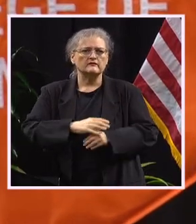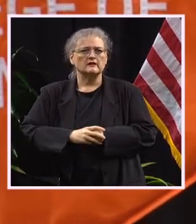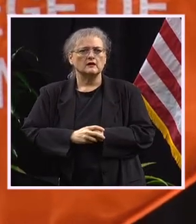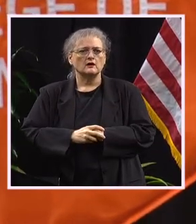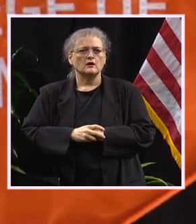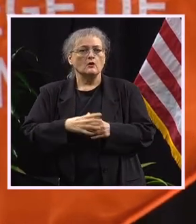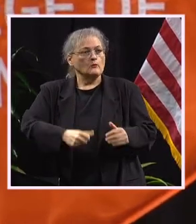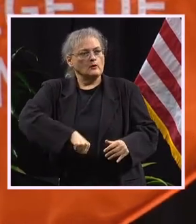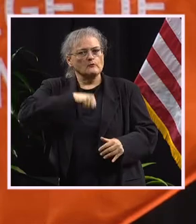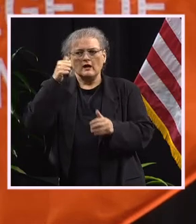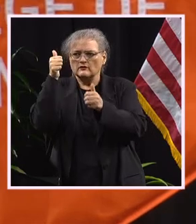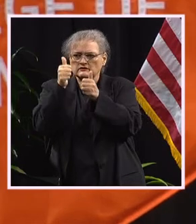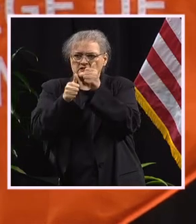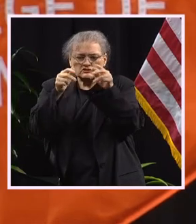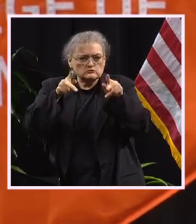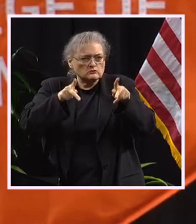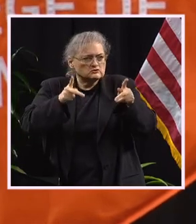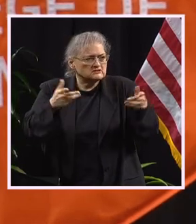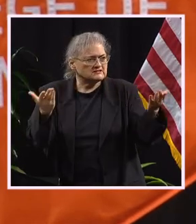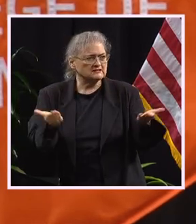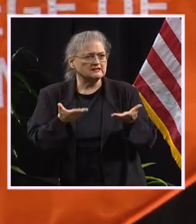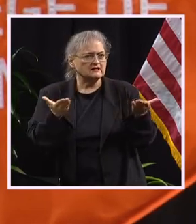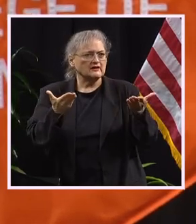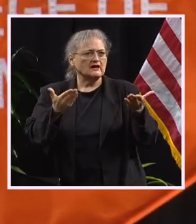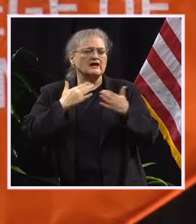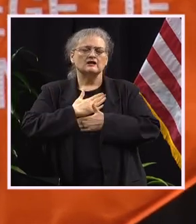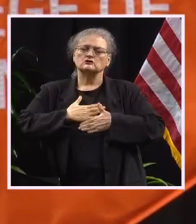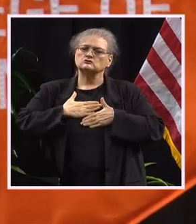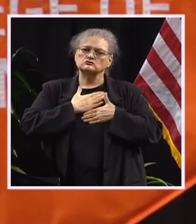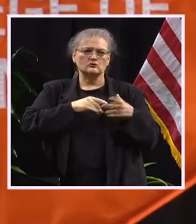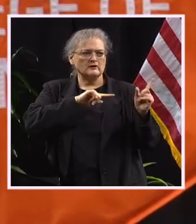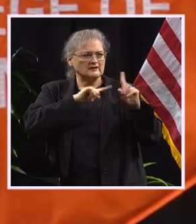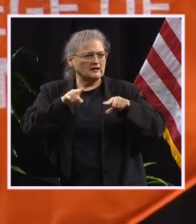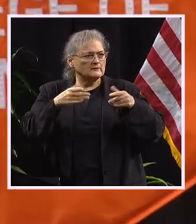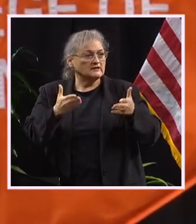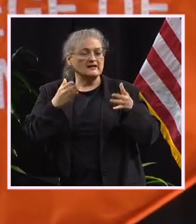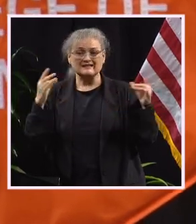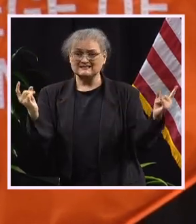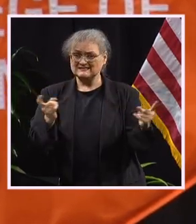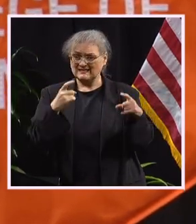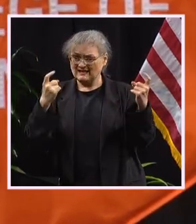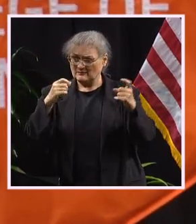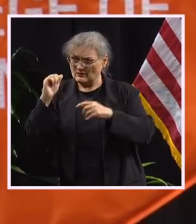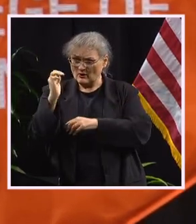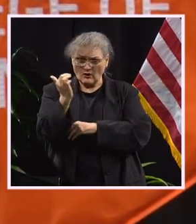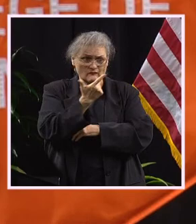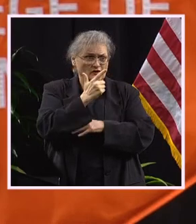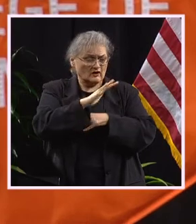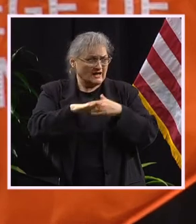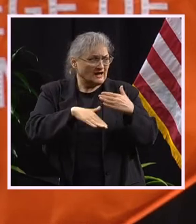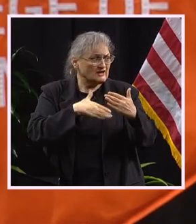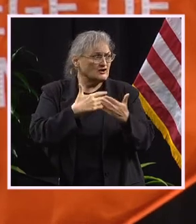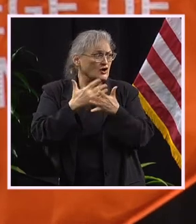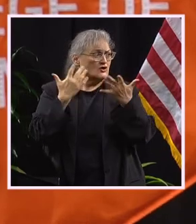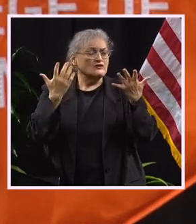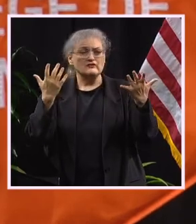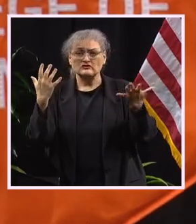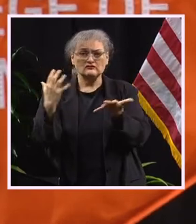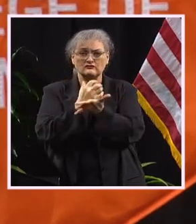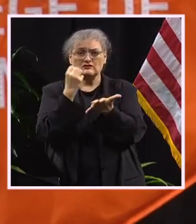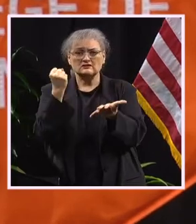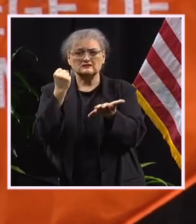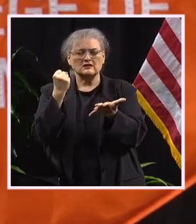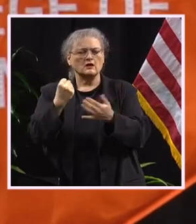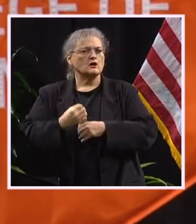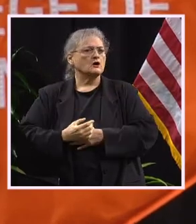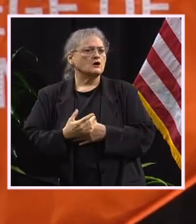proud of each of you, and it's a great pleasure to be with you and to celebrate you and what you've achieved. One of the great